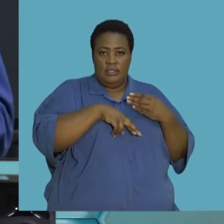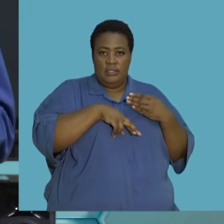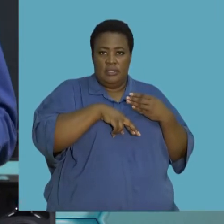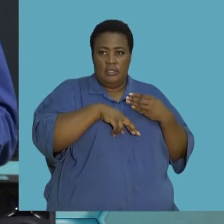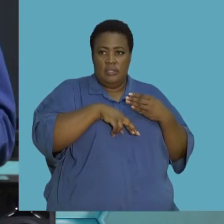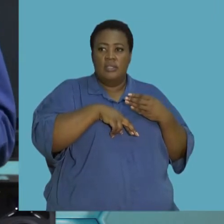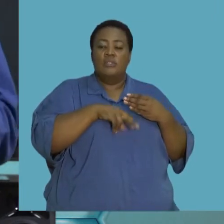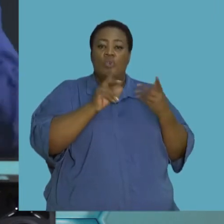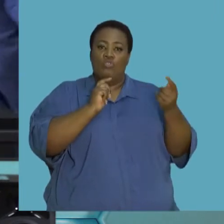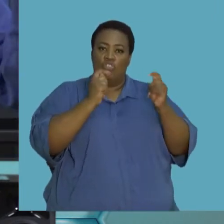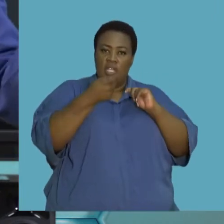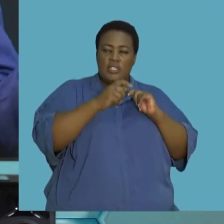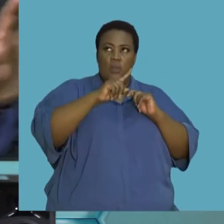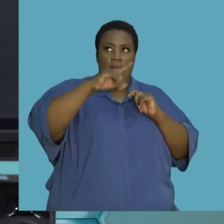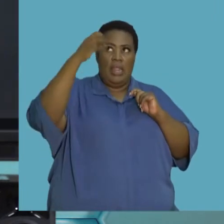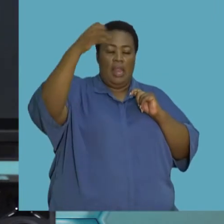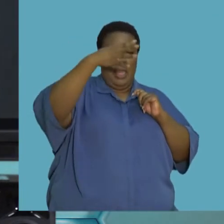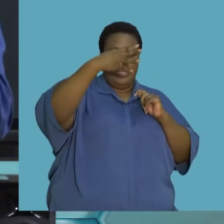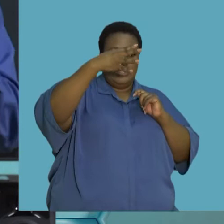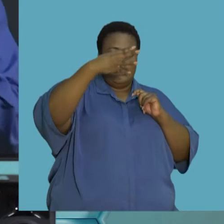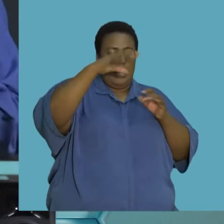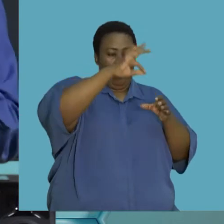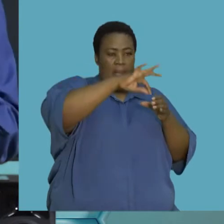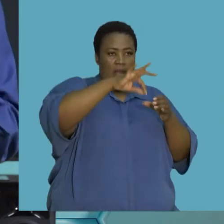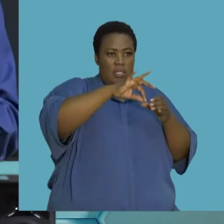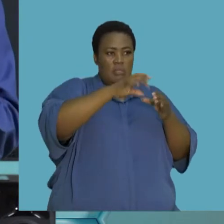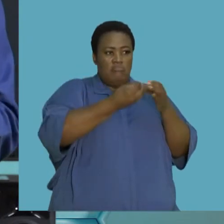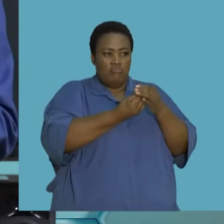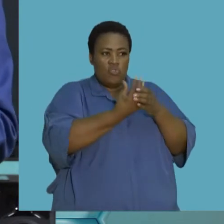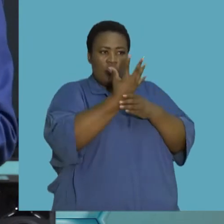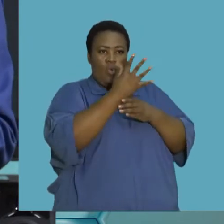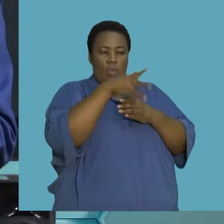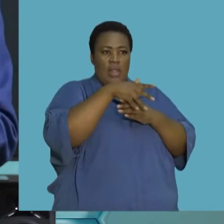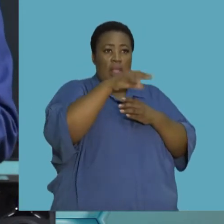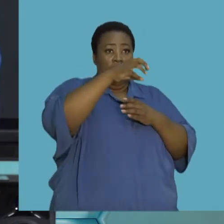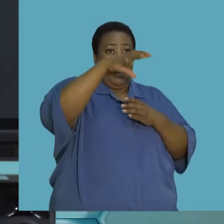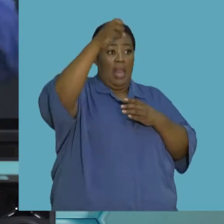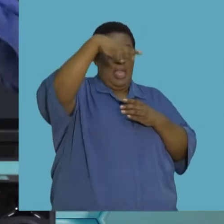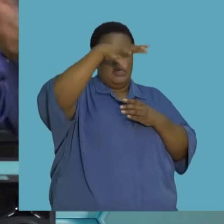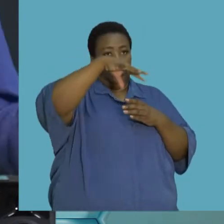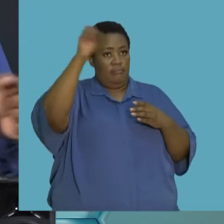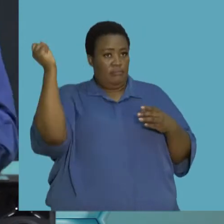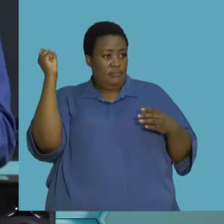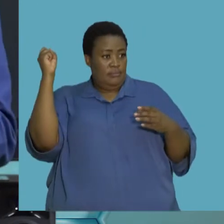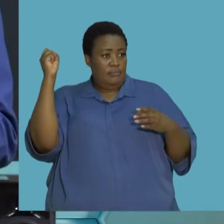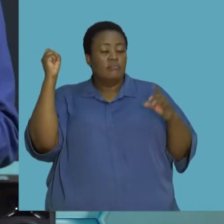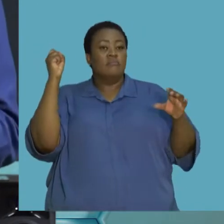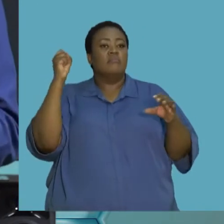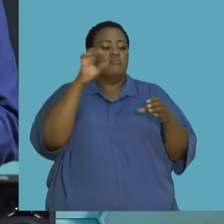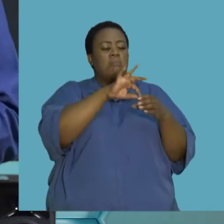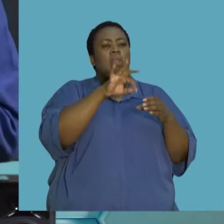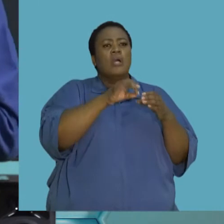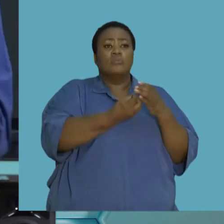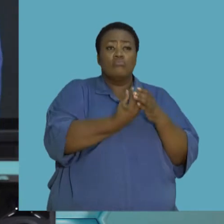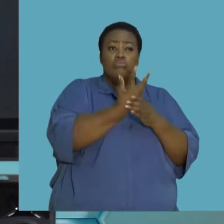variable changing. So changing the light will cause the plant to grow. Removing the light will cause the